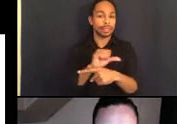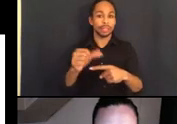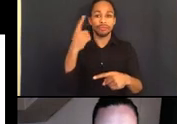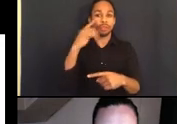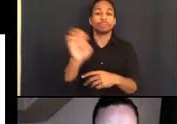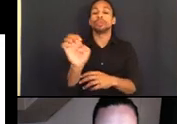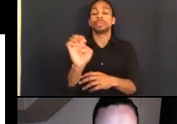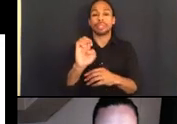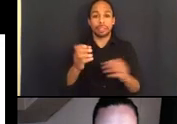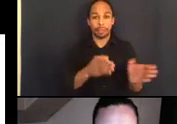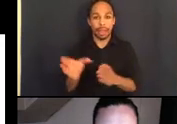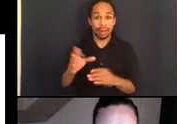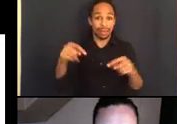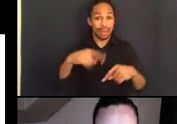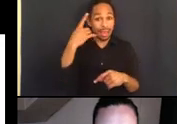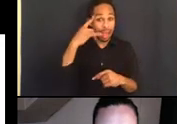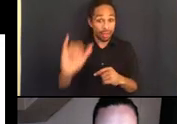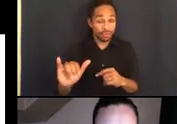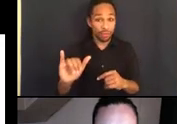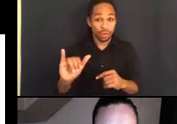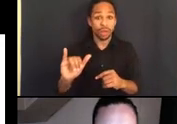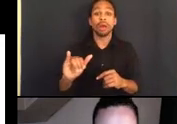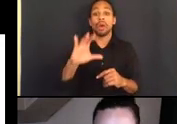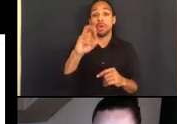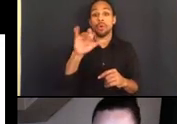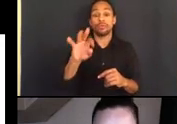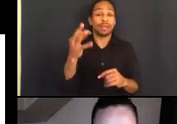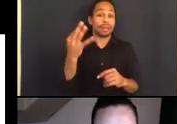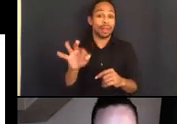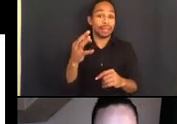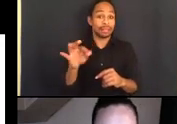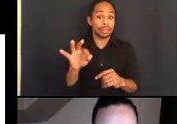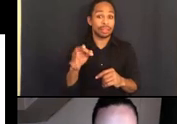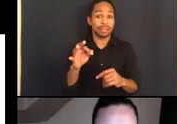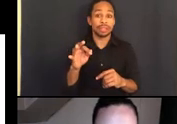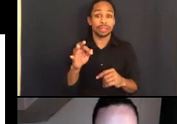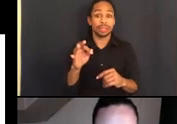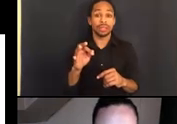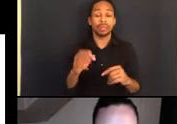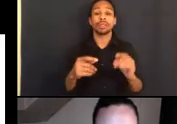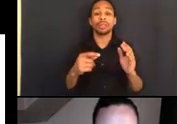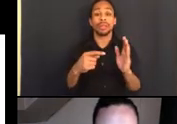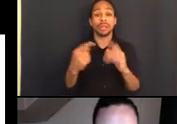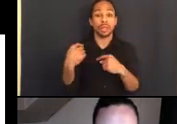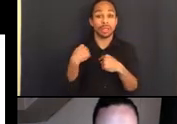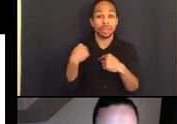COVID-19 crisis has highlighted unique concerns about how to best address simultaneous emergencies in light of the